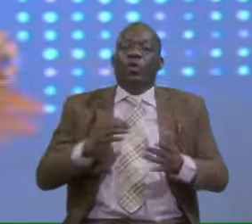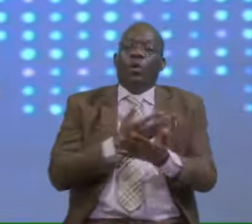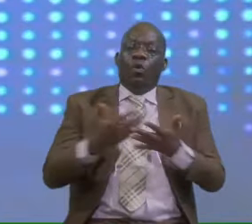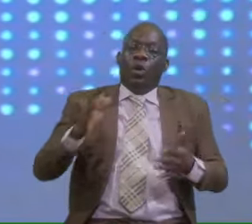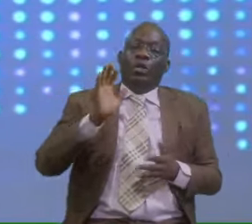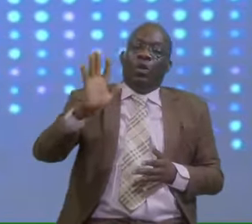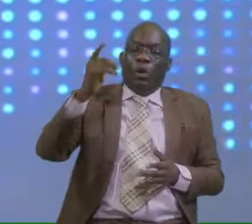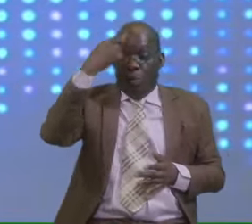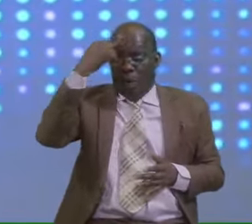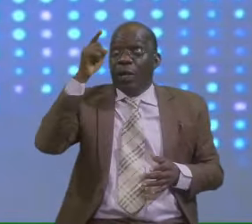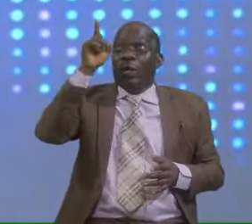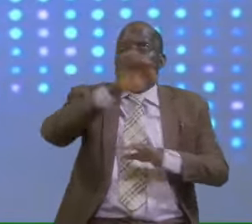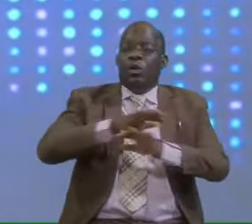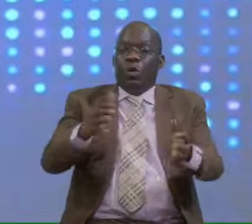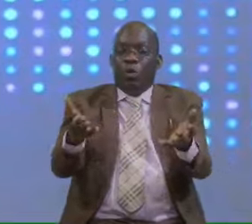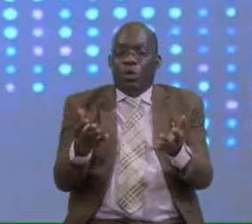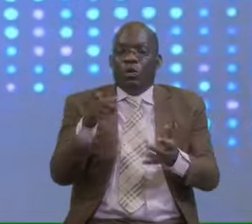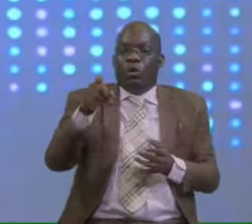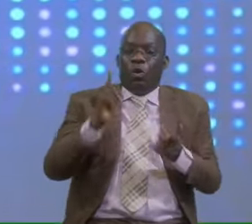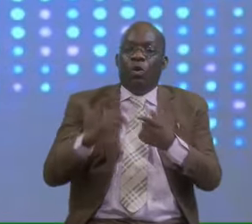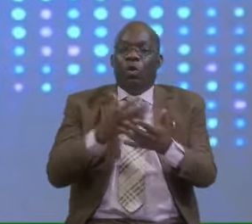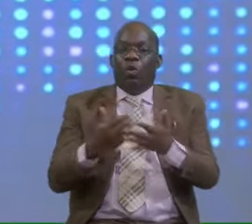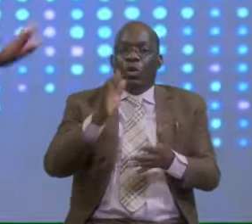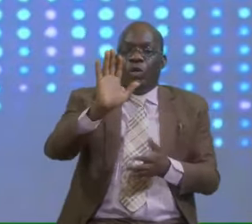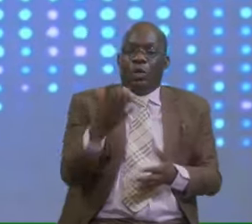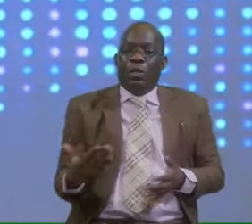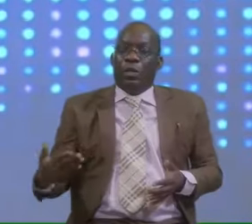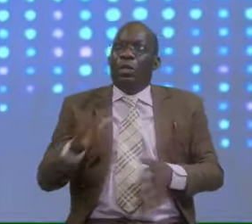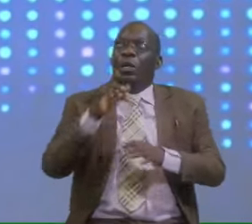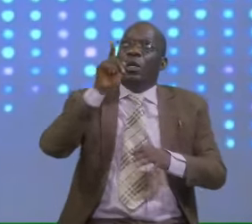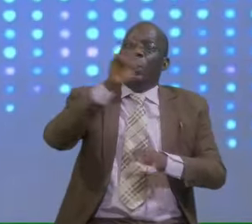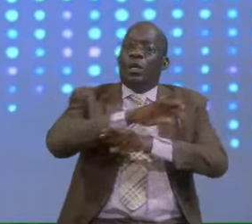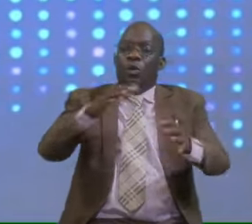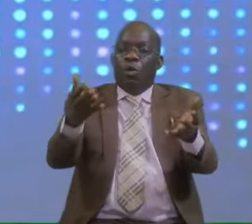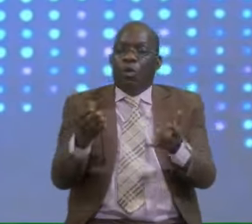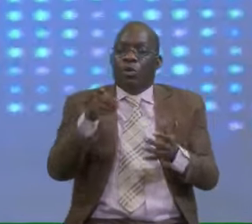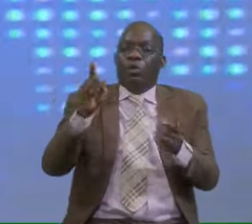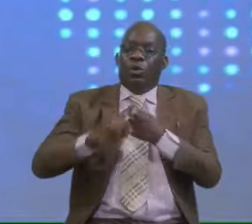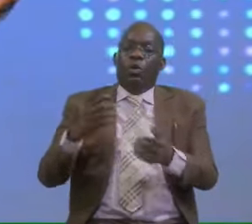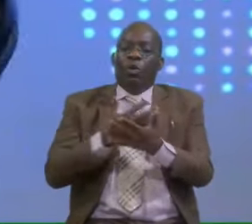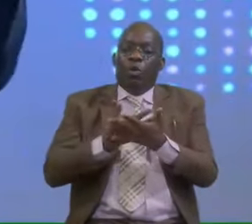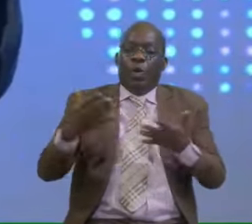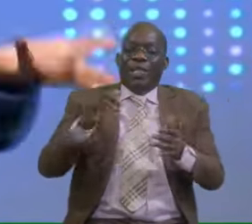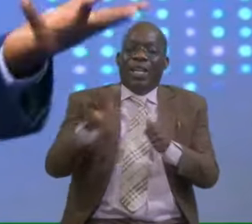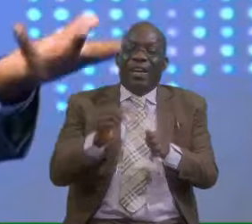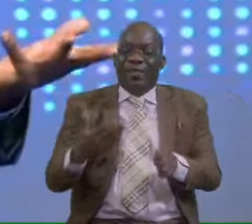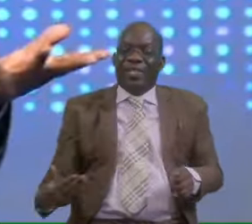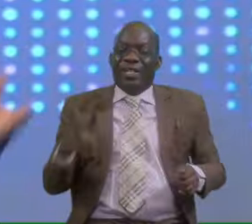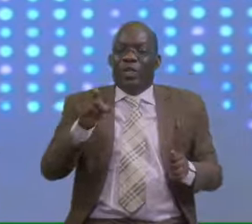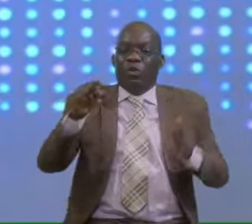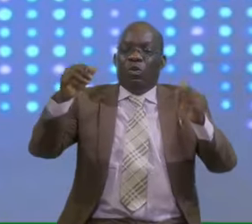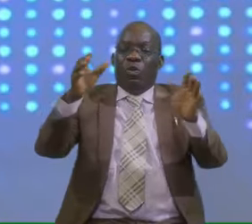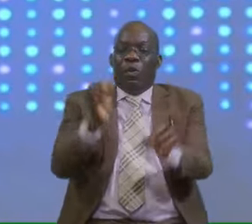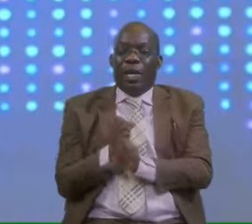you to waste your resources. It doesn't want you to waste everything you've got in a